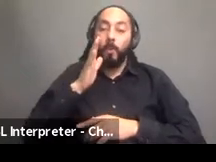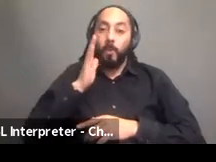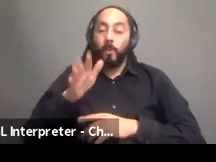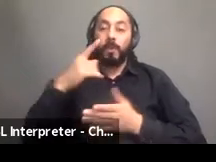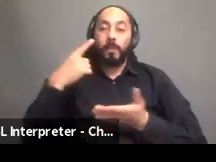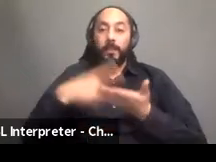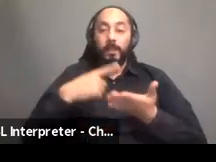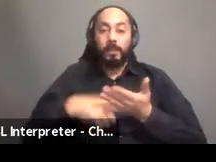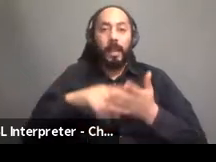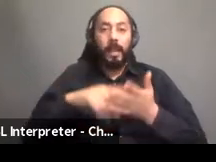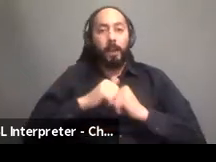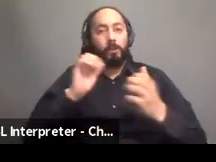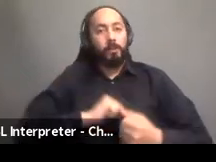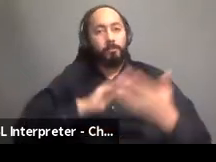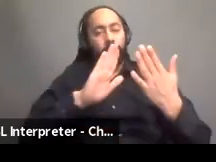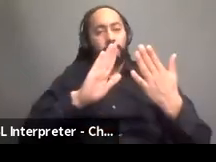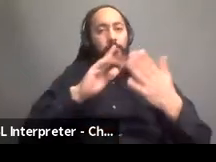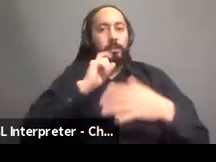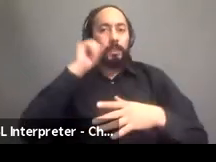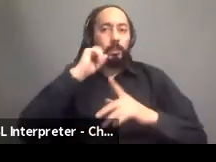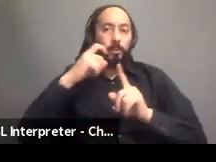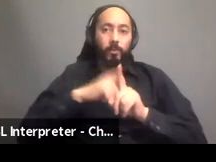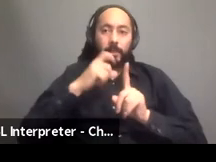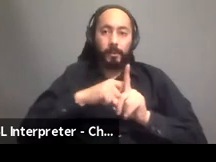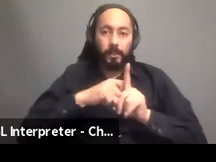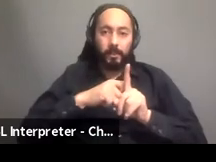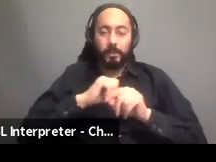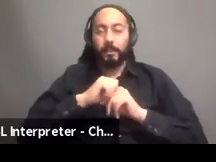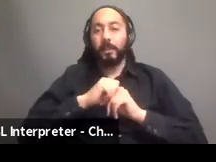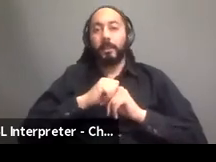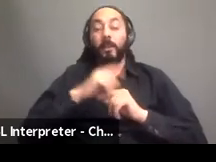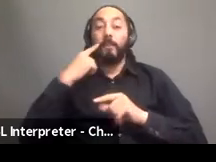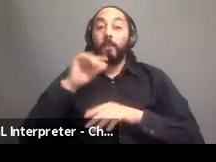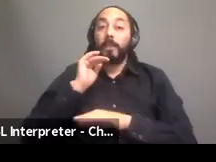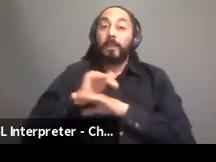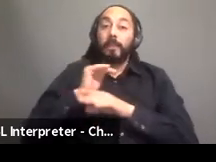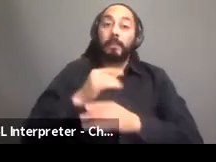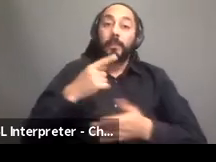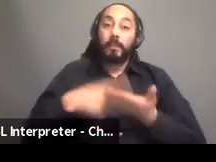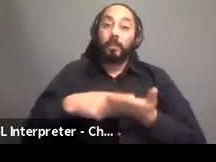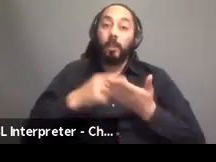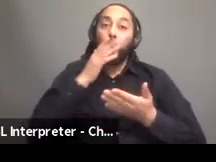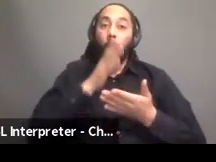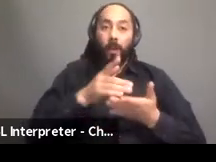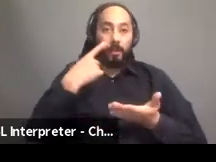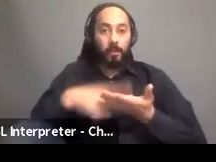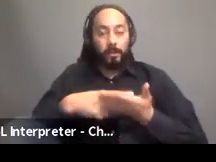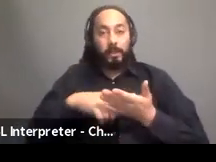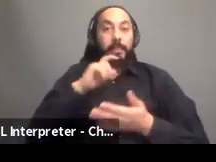up to sexual harassment with us. During tonight's discussion, we will be talking about sexual